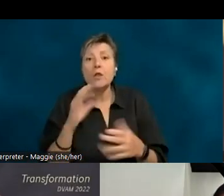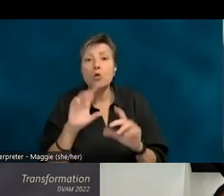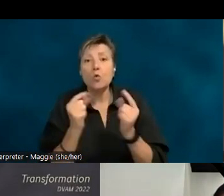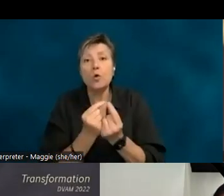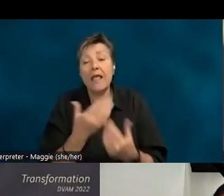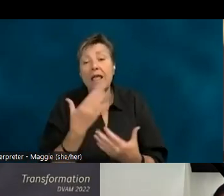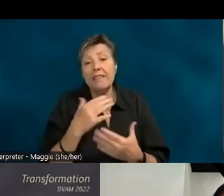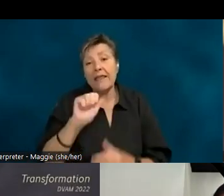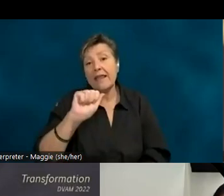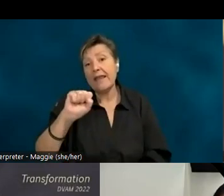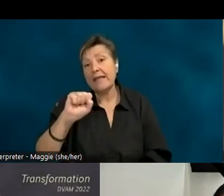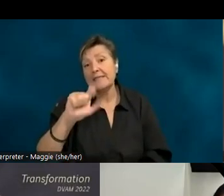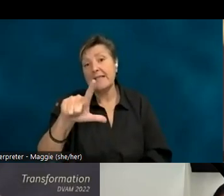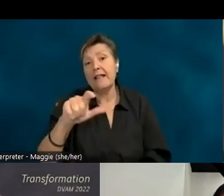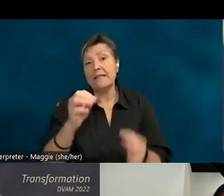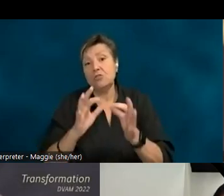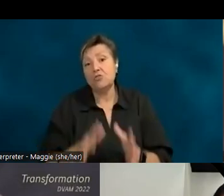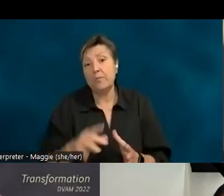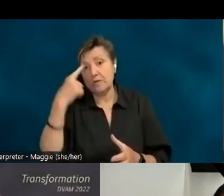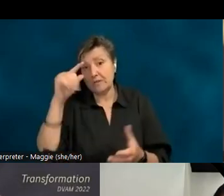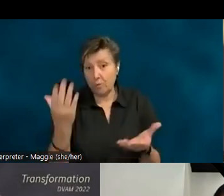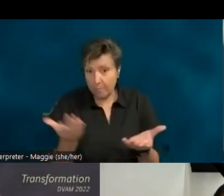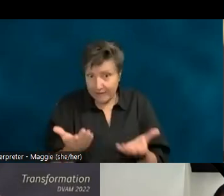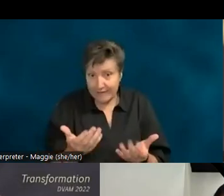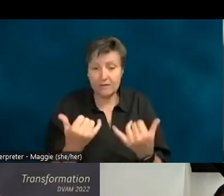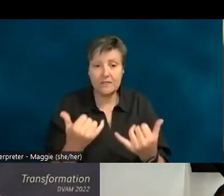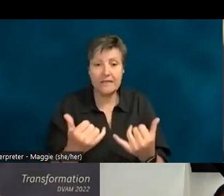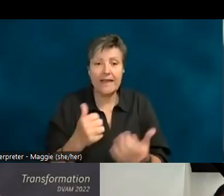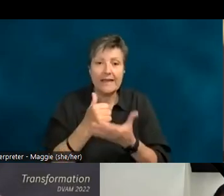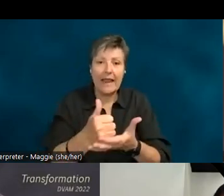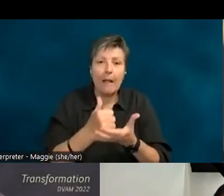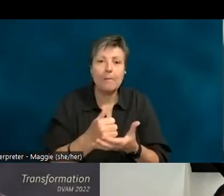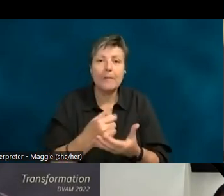ASL interpreters for being here with us today and helping us with language